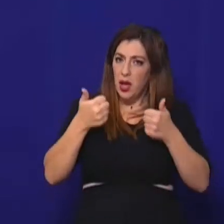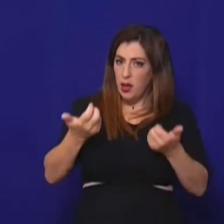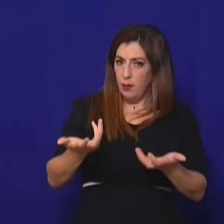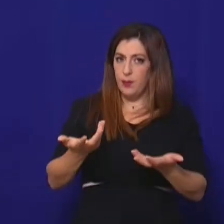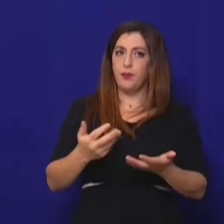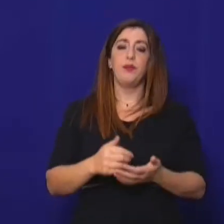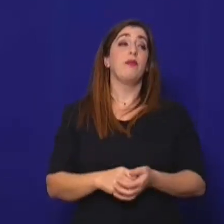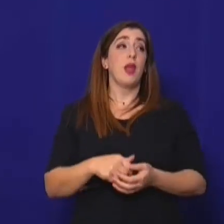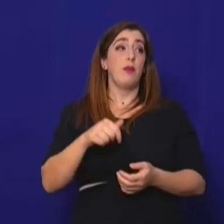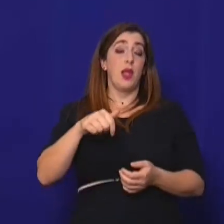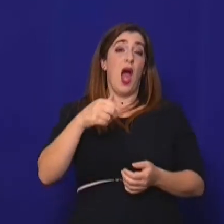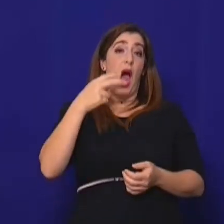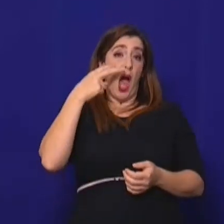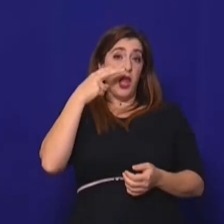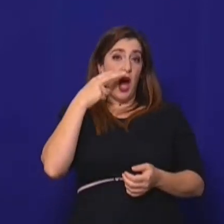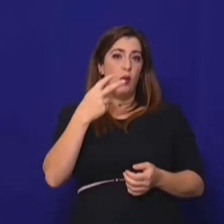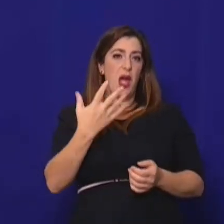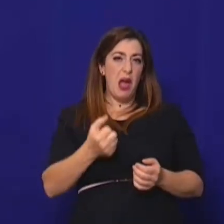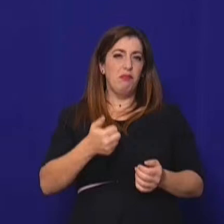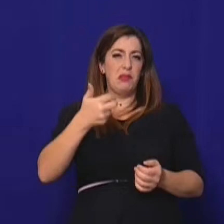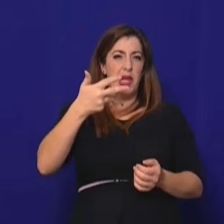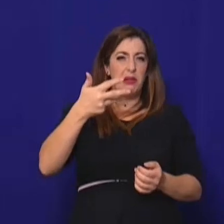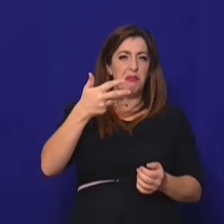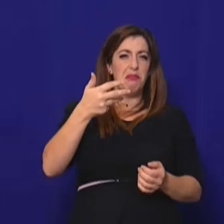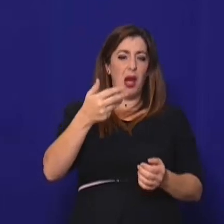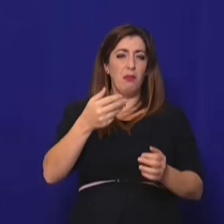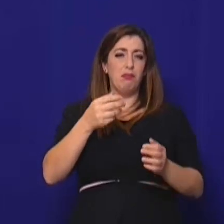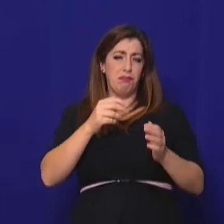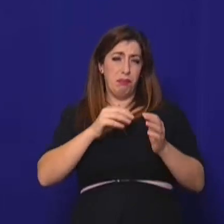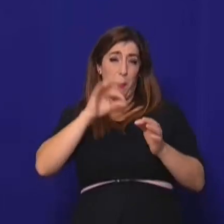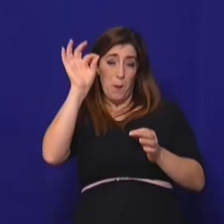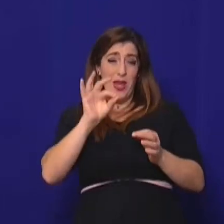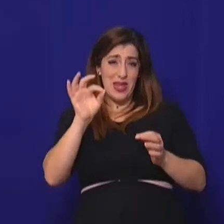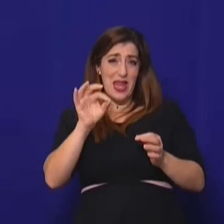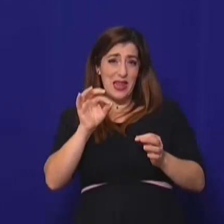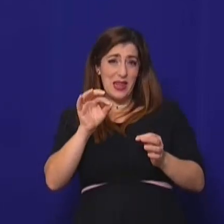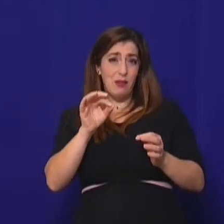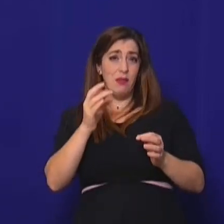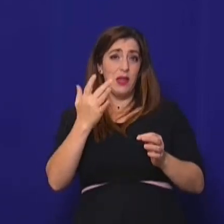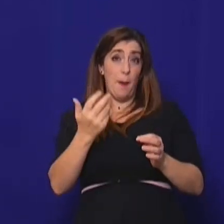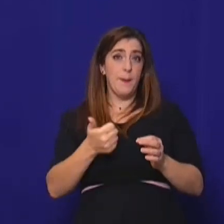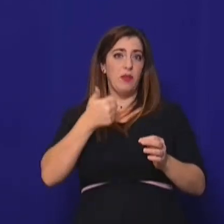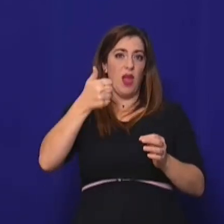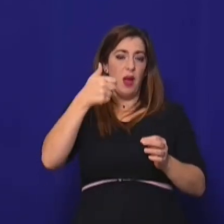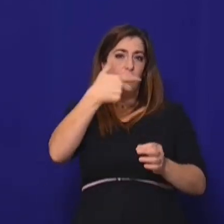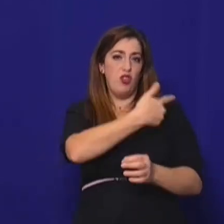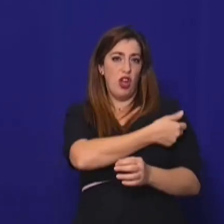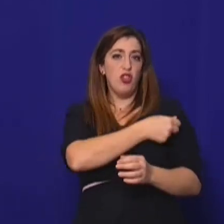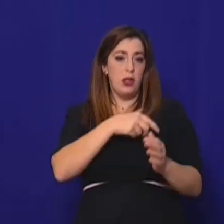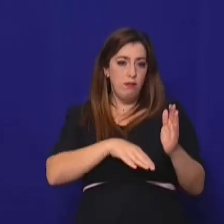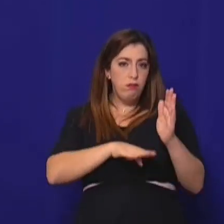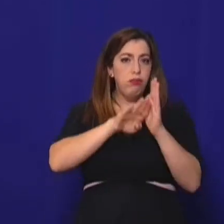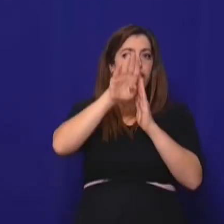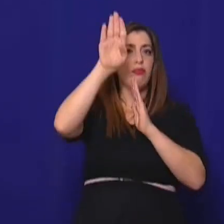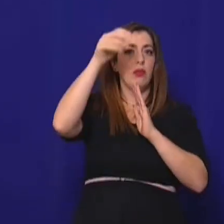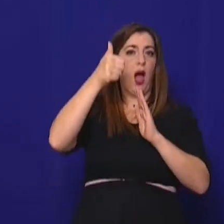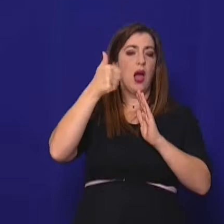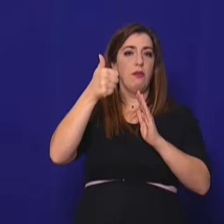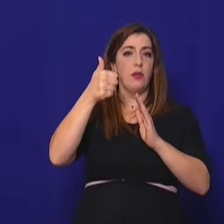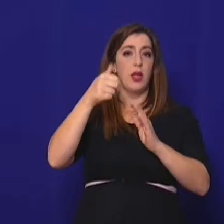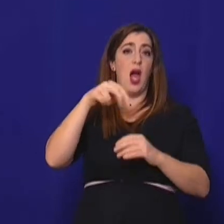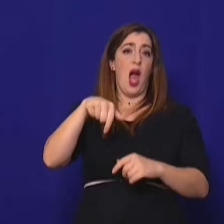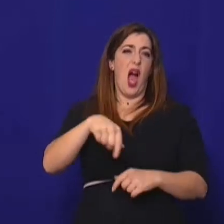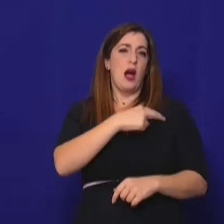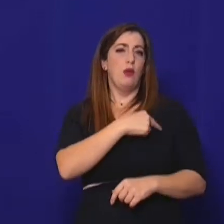huwa għoli ħafna huwa sinjal tajjeb ħafna. U aħna Malta kienet minn ta' quddiem li appellat biex